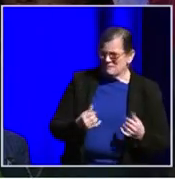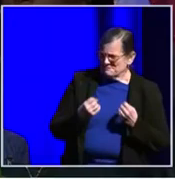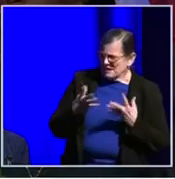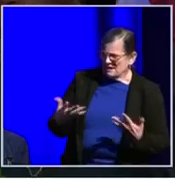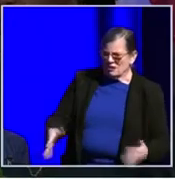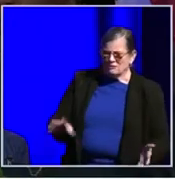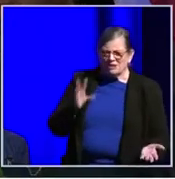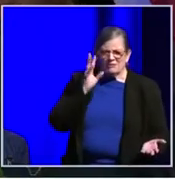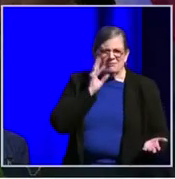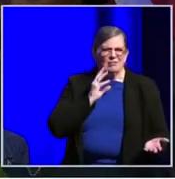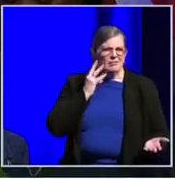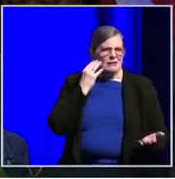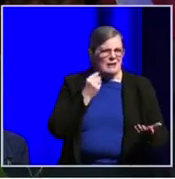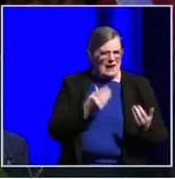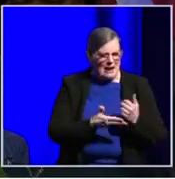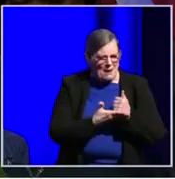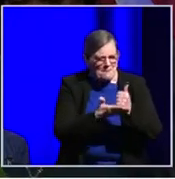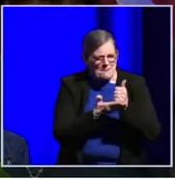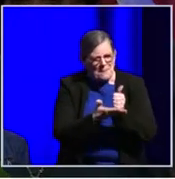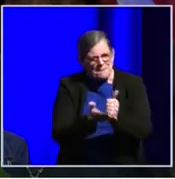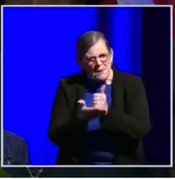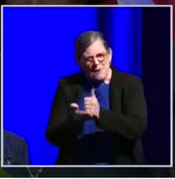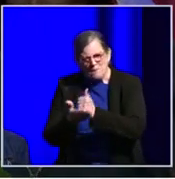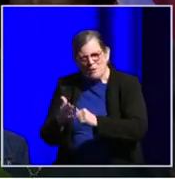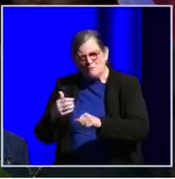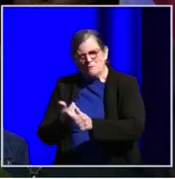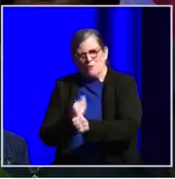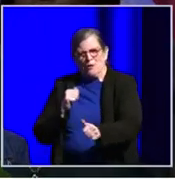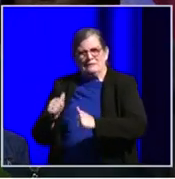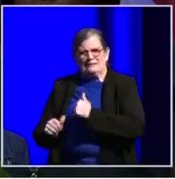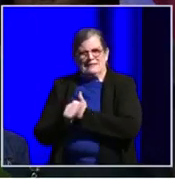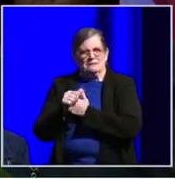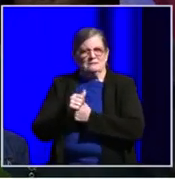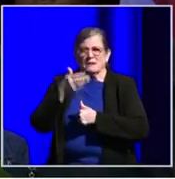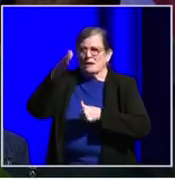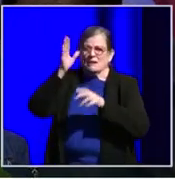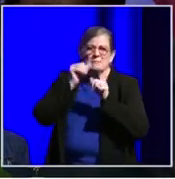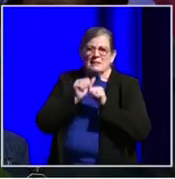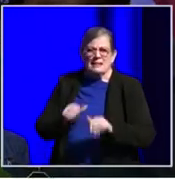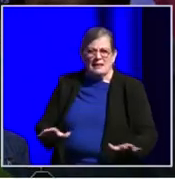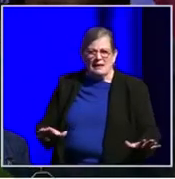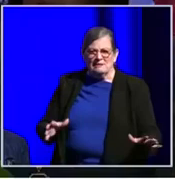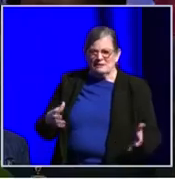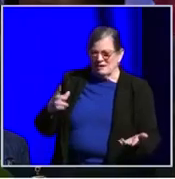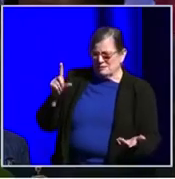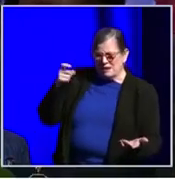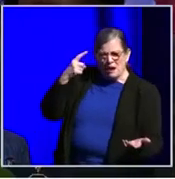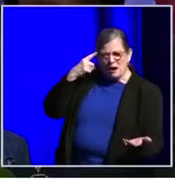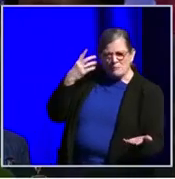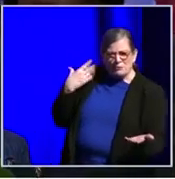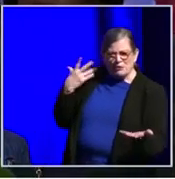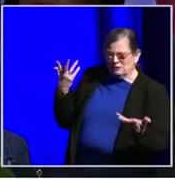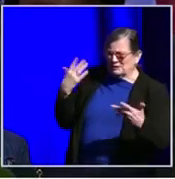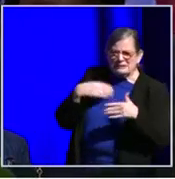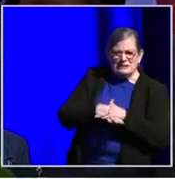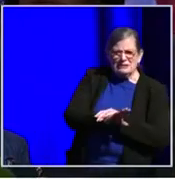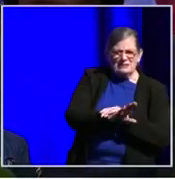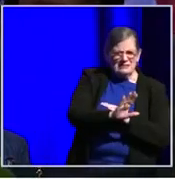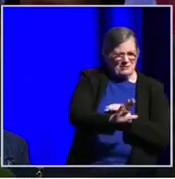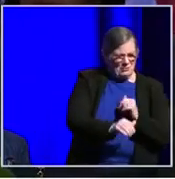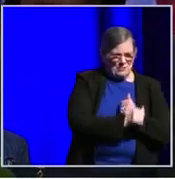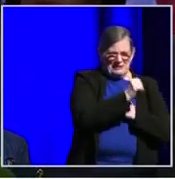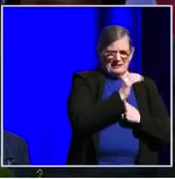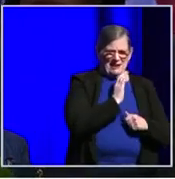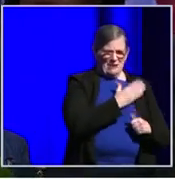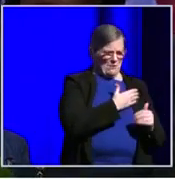how we've managed through a global pandemic, through the Capitol insurrection, the reversal of Roe, and through constant threats to our autonomy, even as we get closer and closer